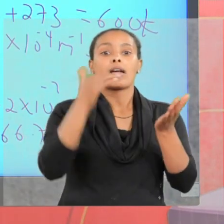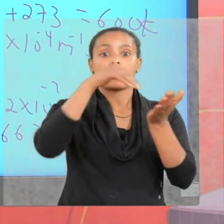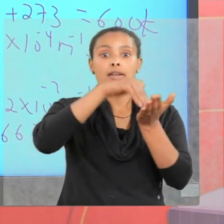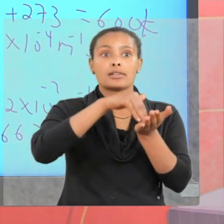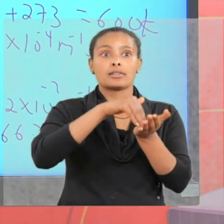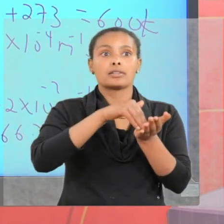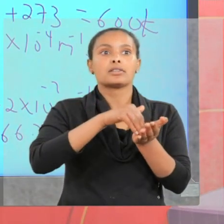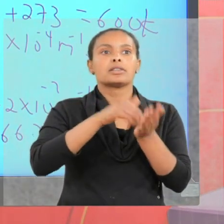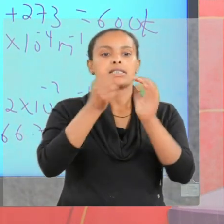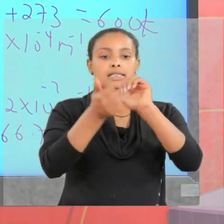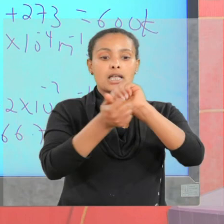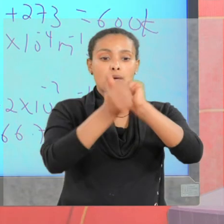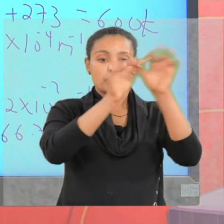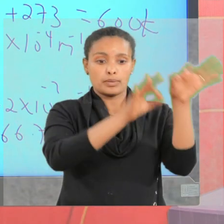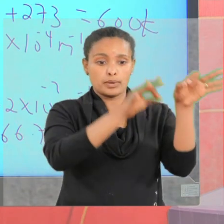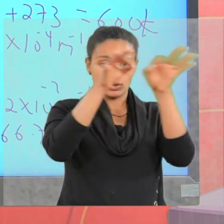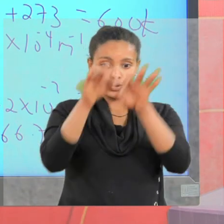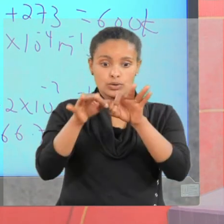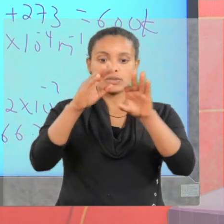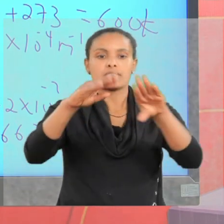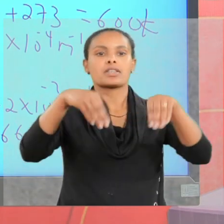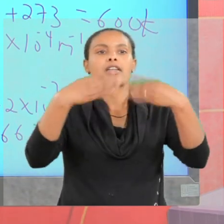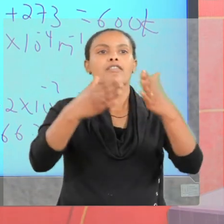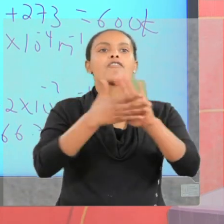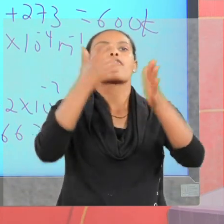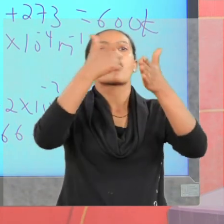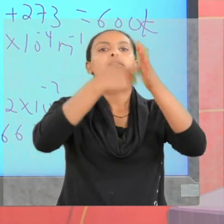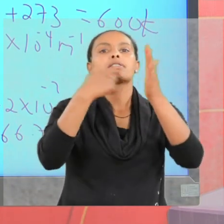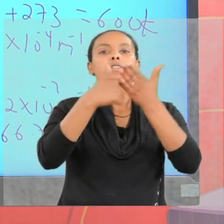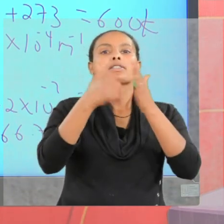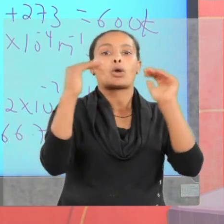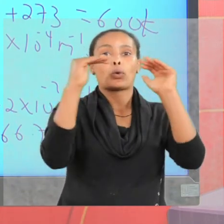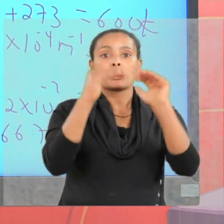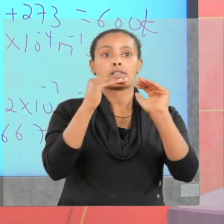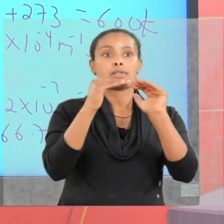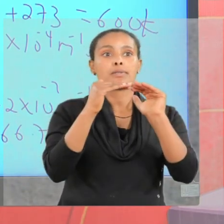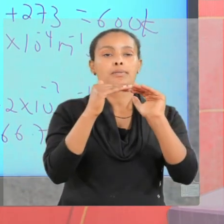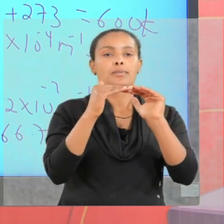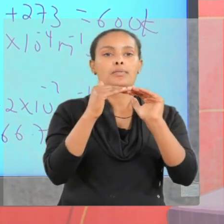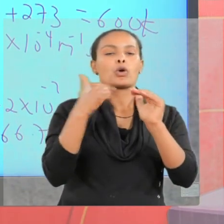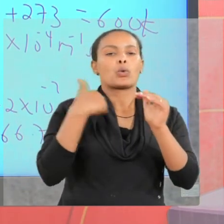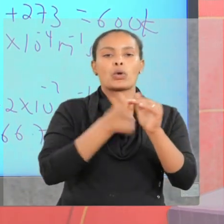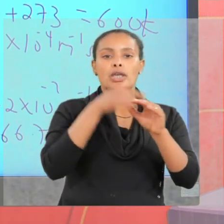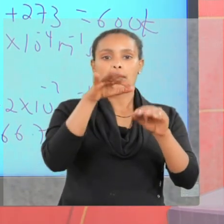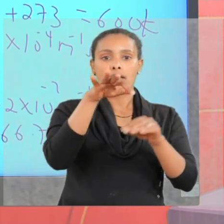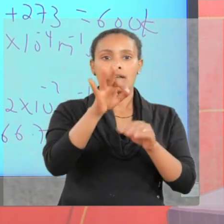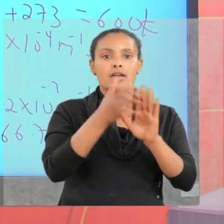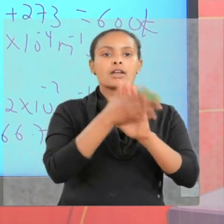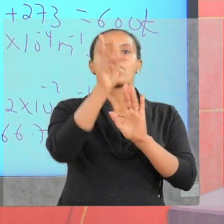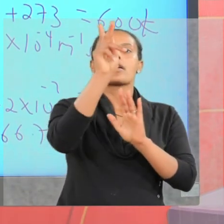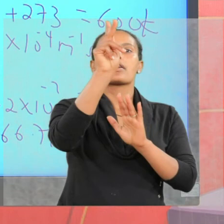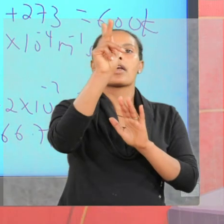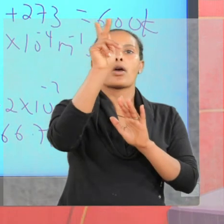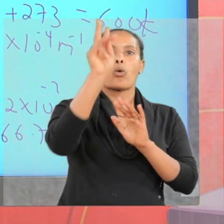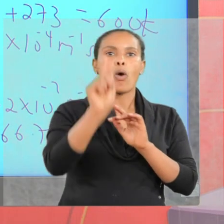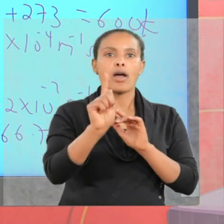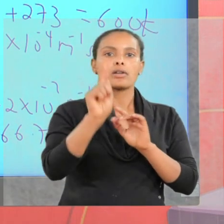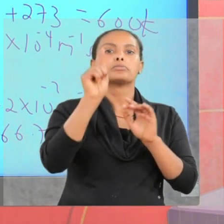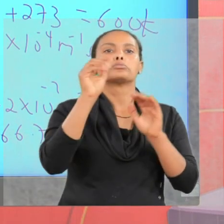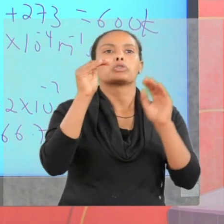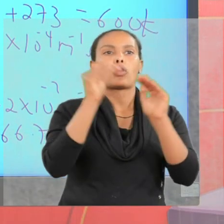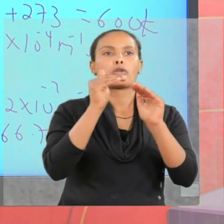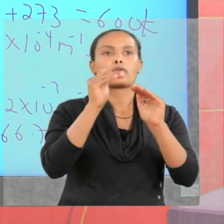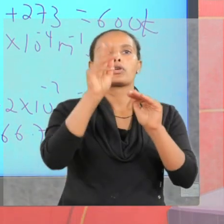Again, substituting the given value in this equation, we get K1 divided by K2 equal